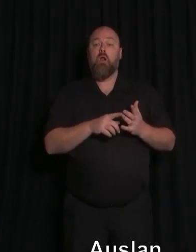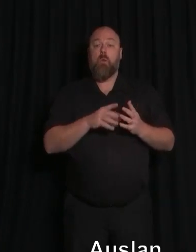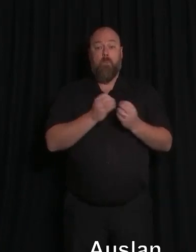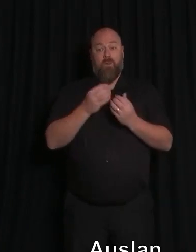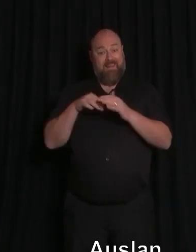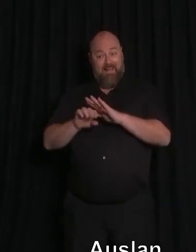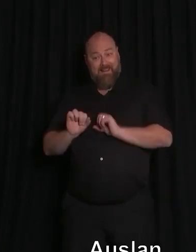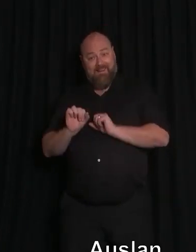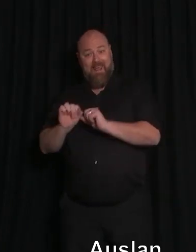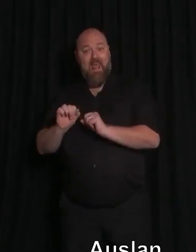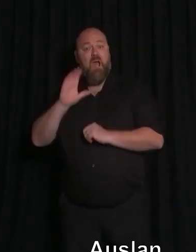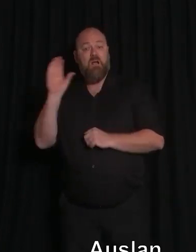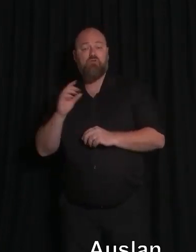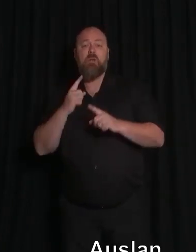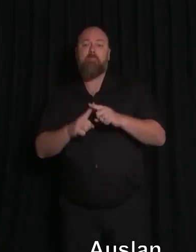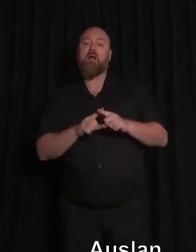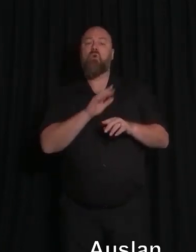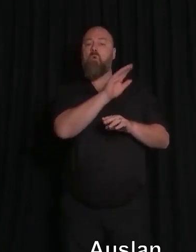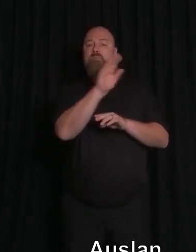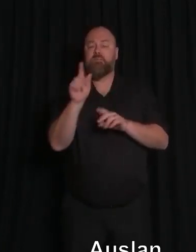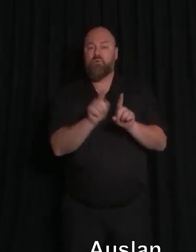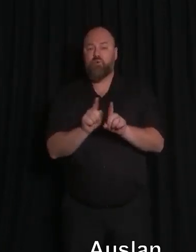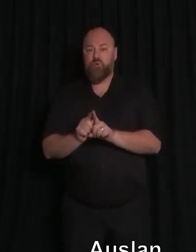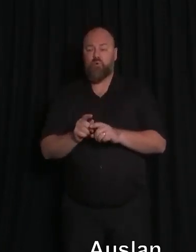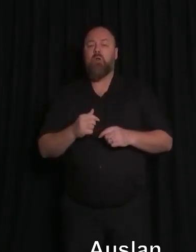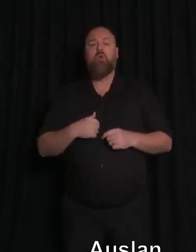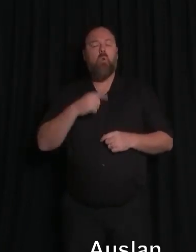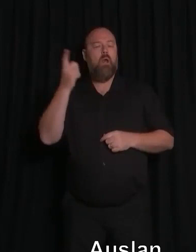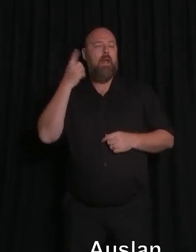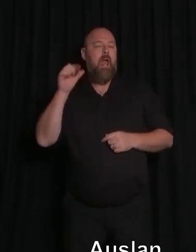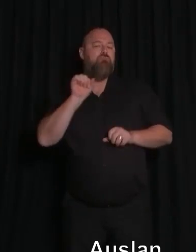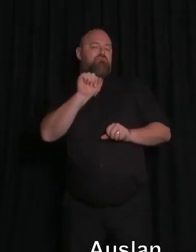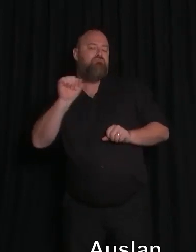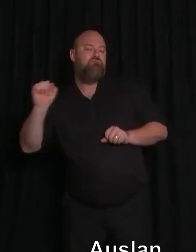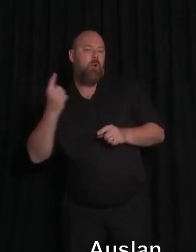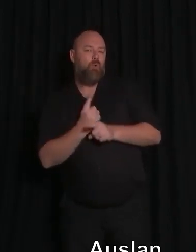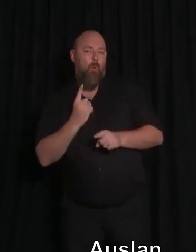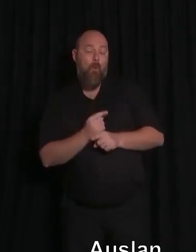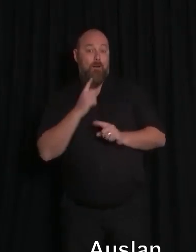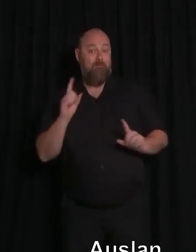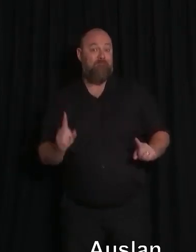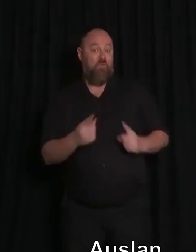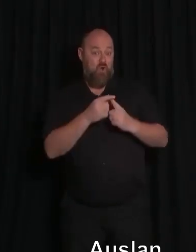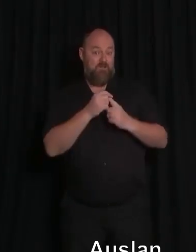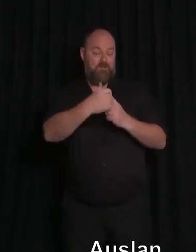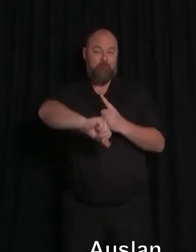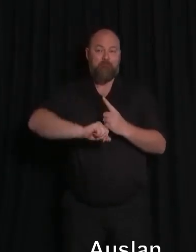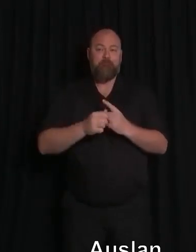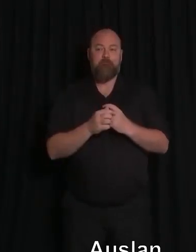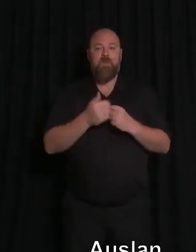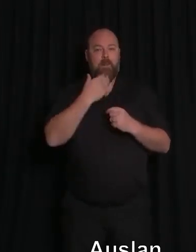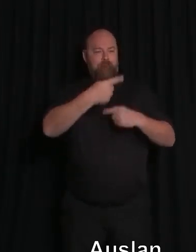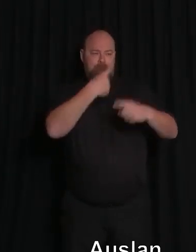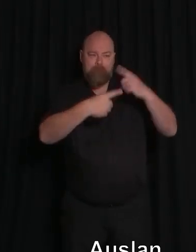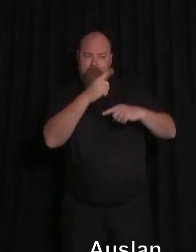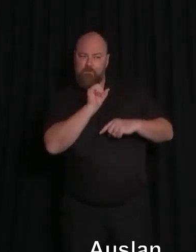little bit from them. So the first to whom I would like to ask to tell us about